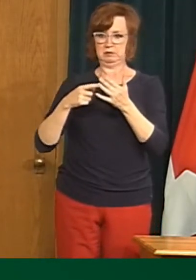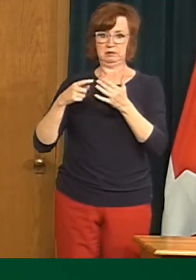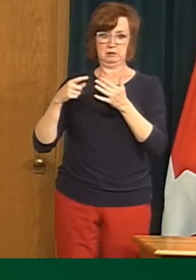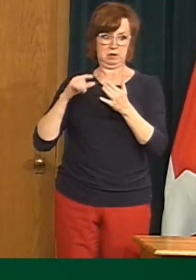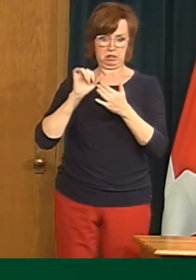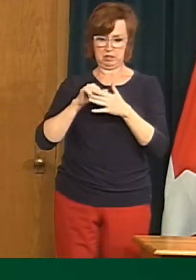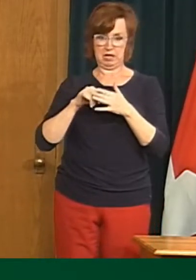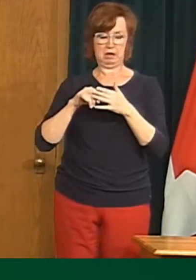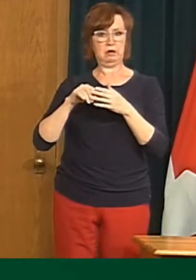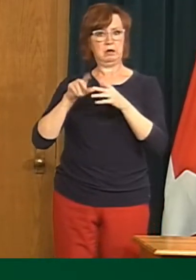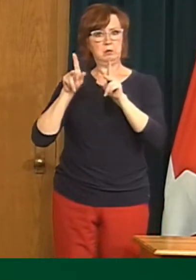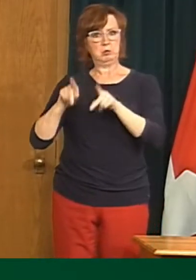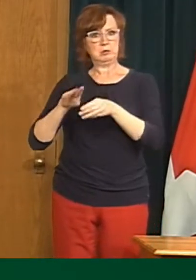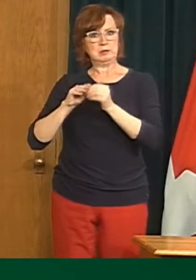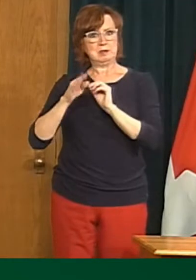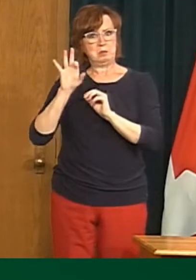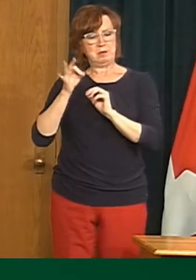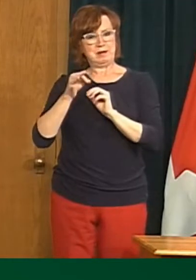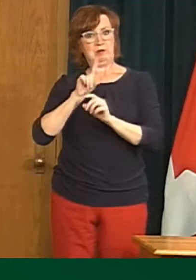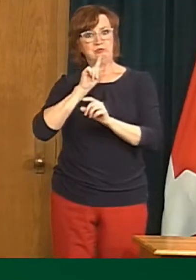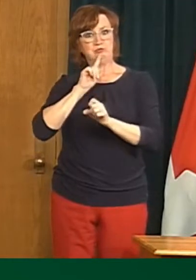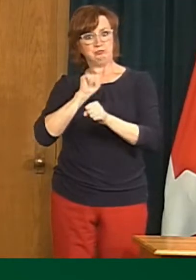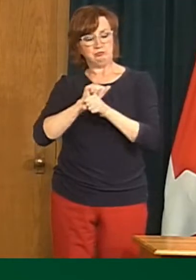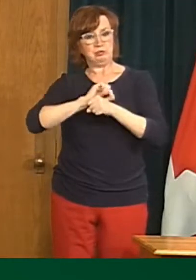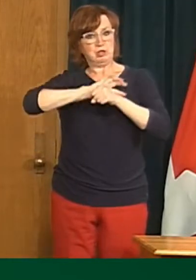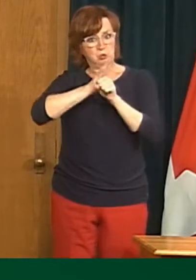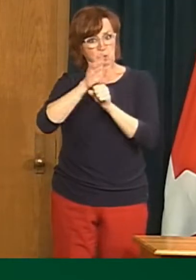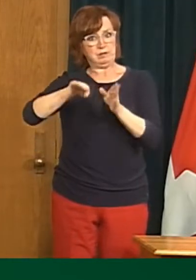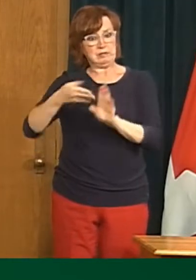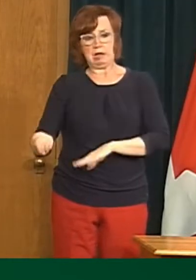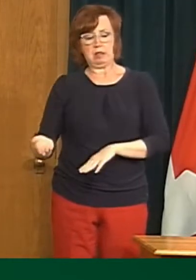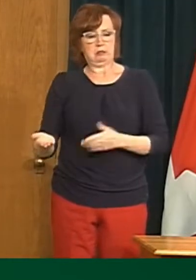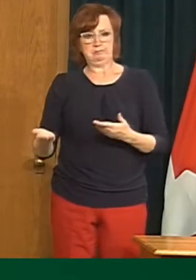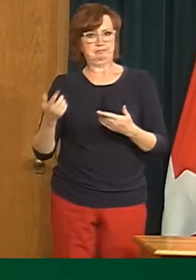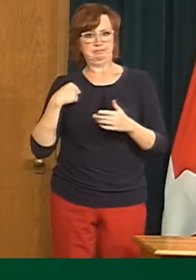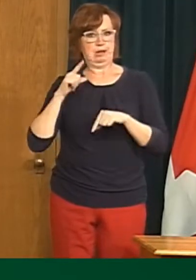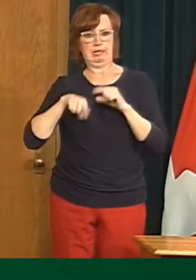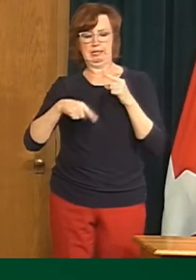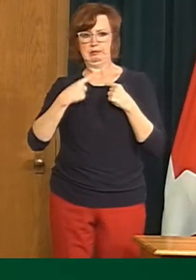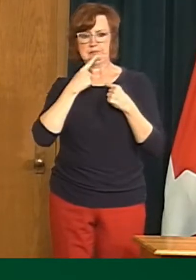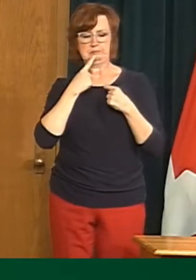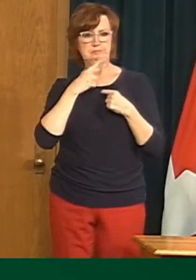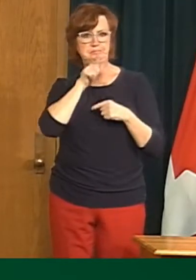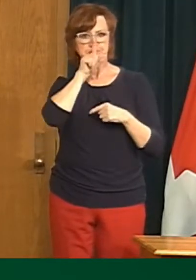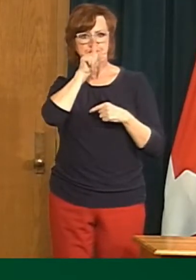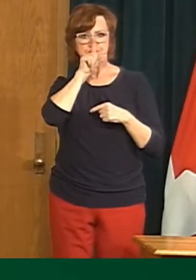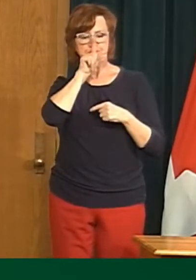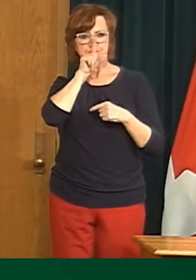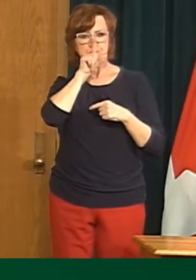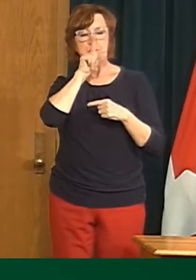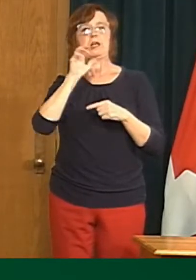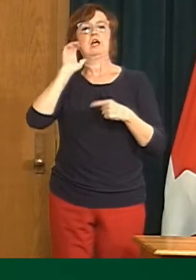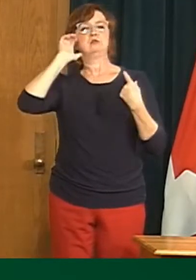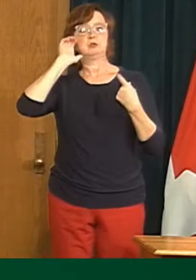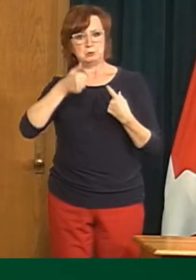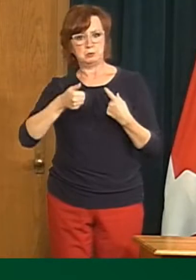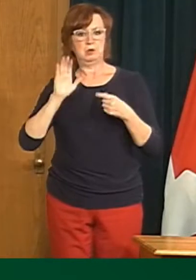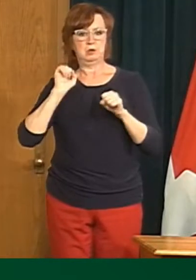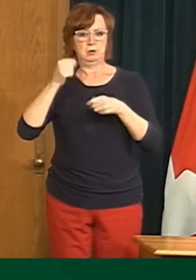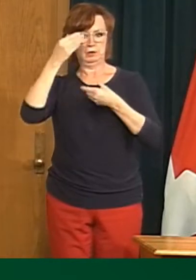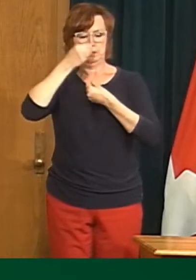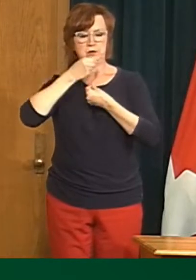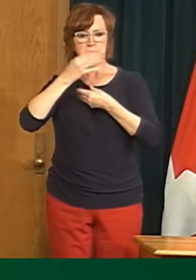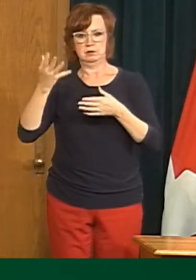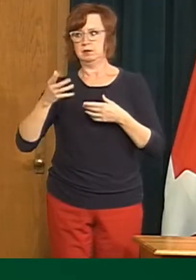officially reported to us. I anticipate that we will have that information tomorrow.